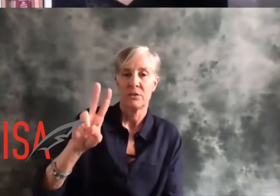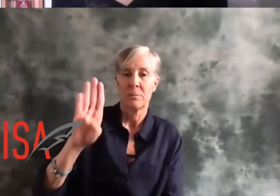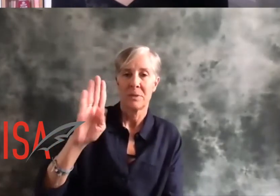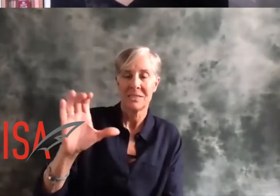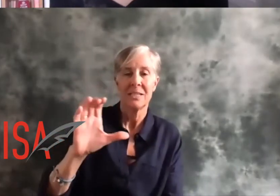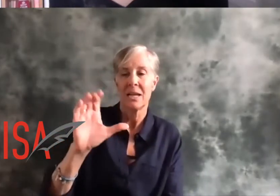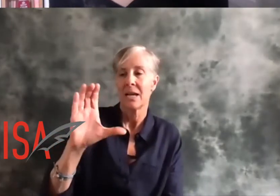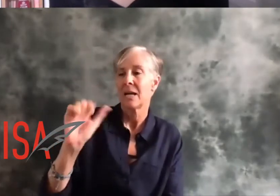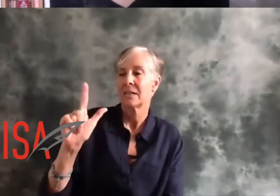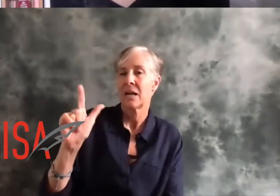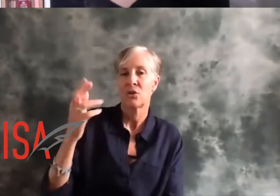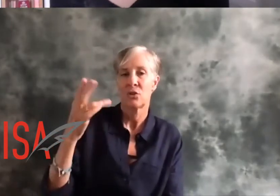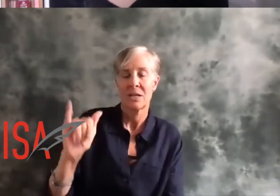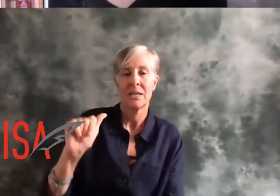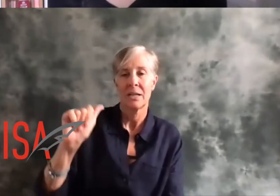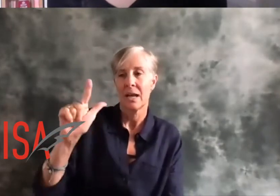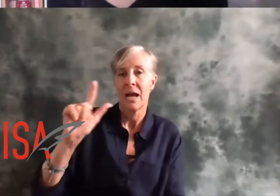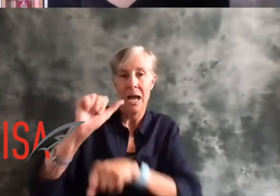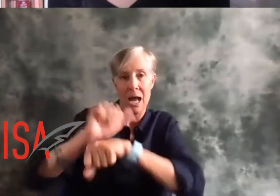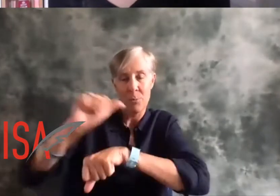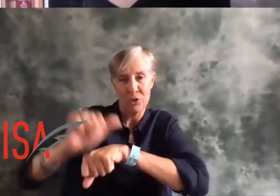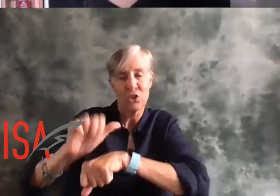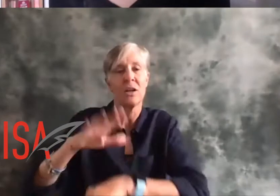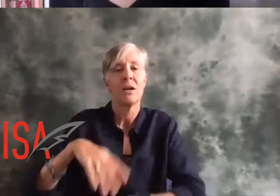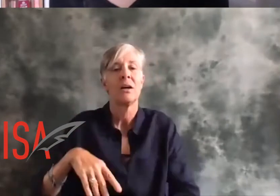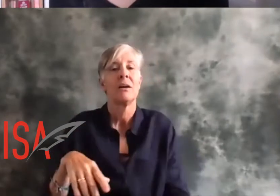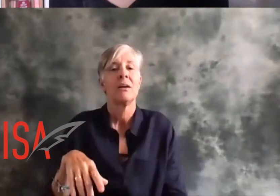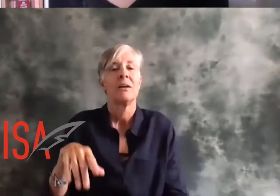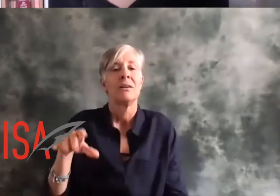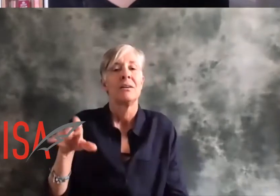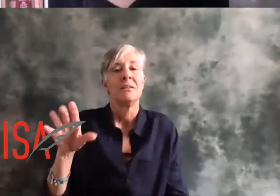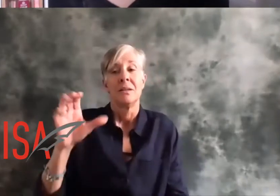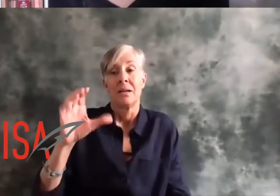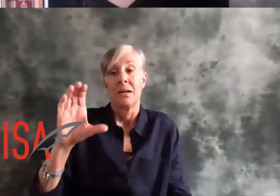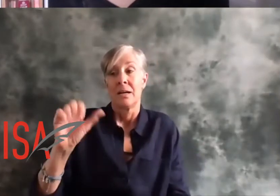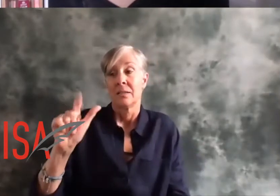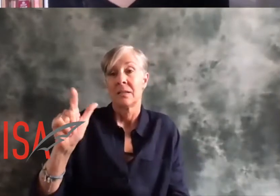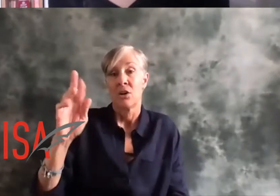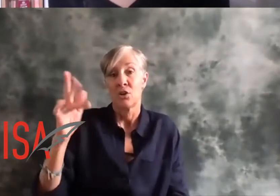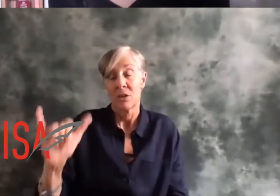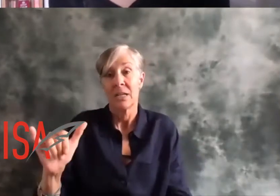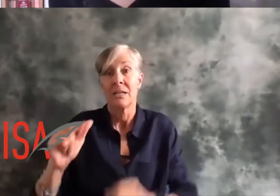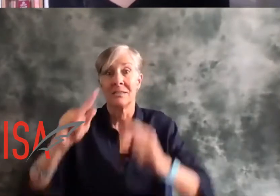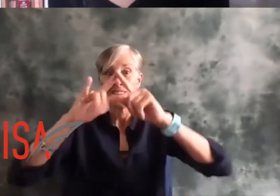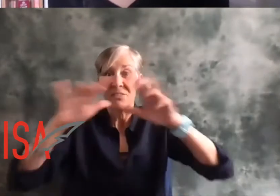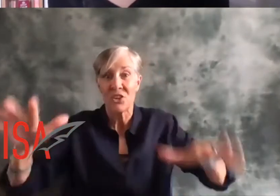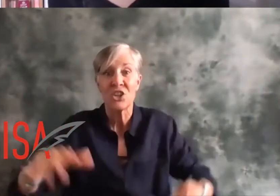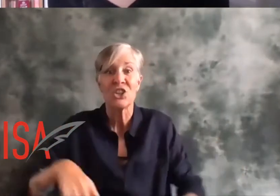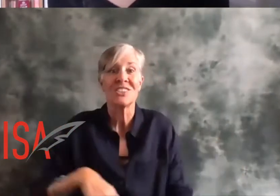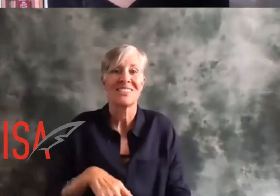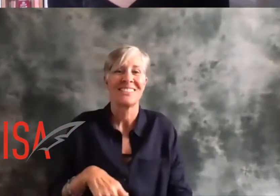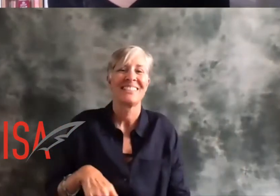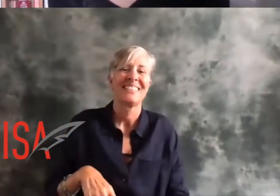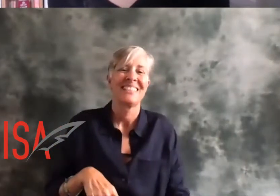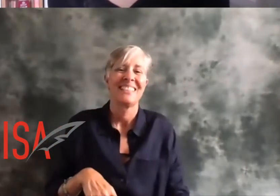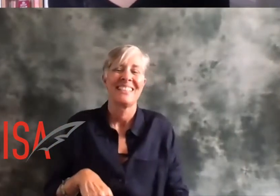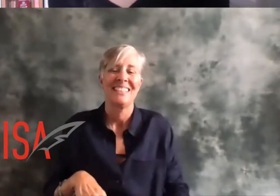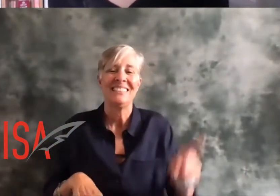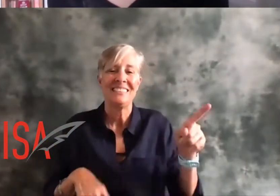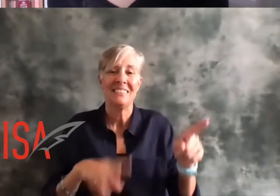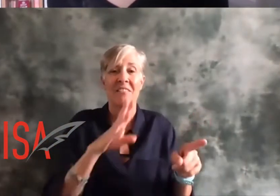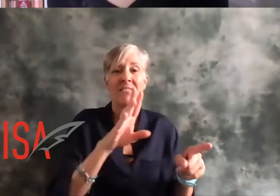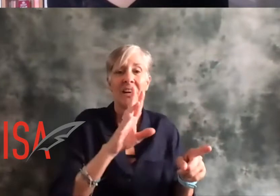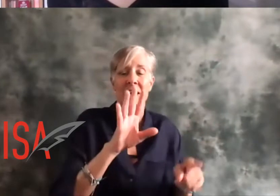Alberta. Vancouver is definitely much more diverse than where I live currently in Calgary, Alberta. And